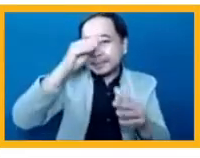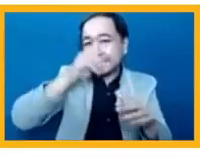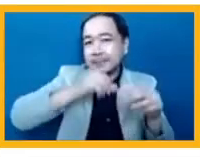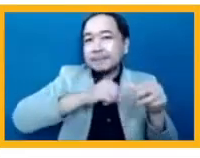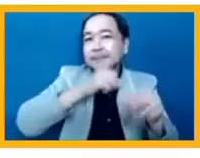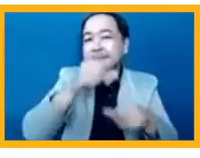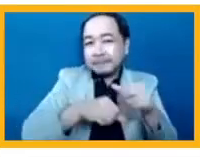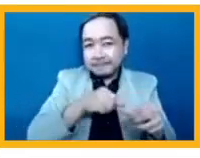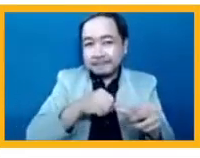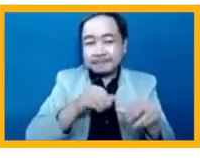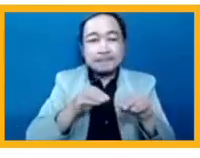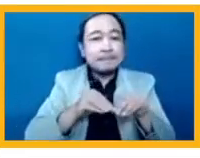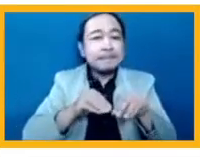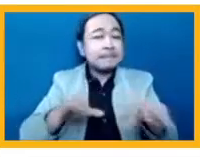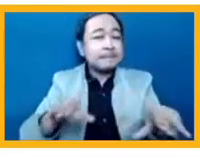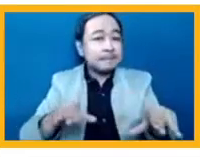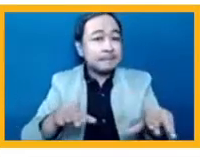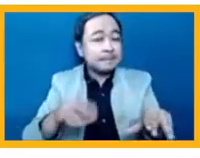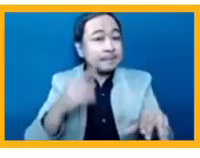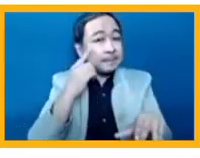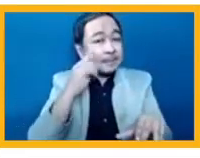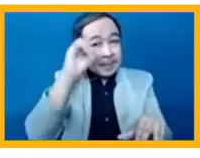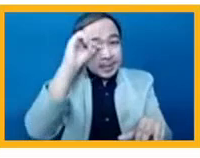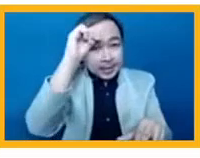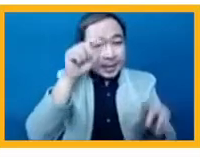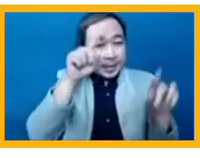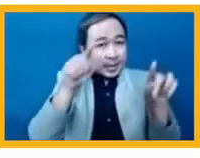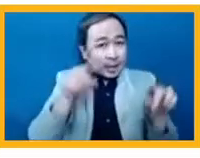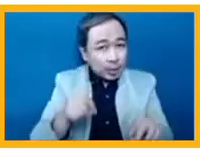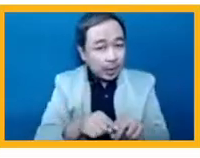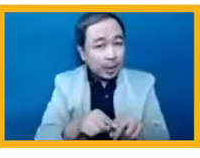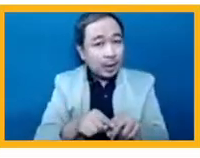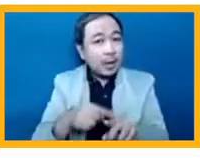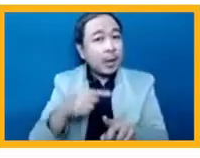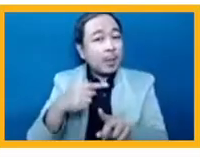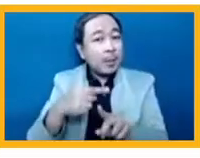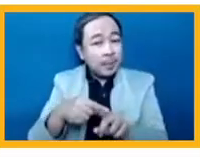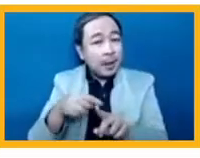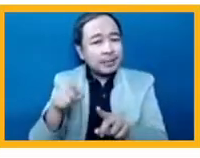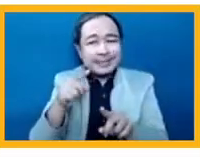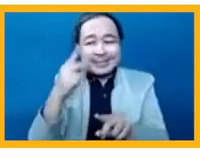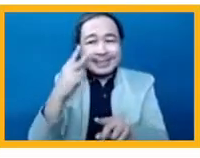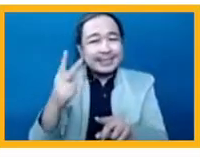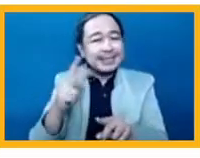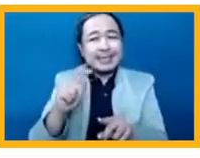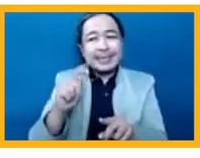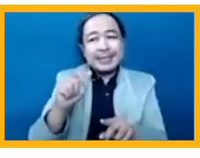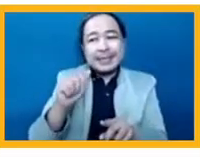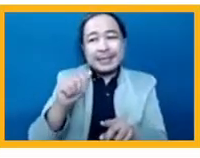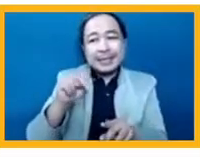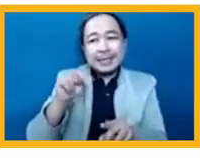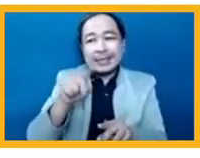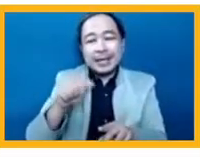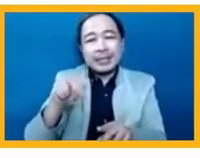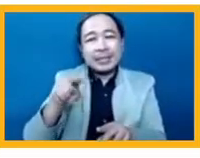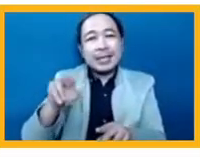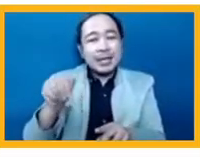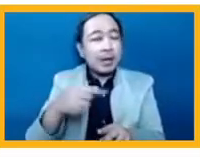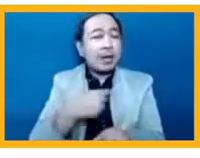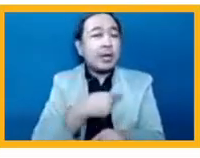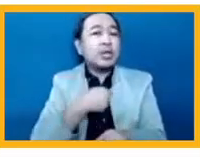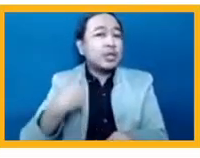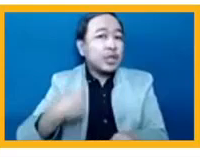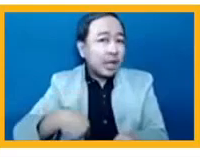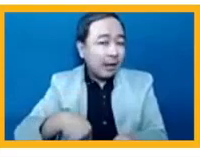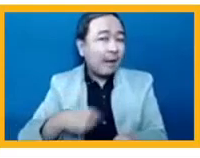contexts, from semi-urban India to remote parts of rural Tanzania, to the burgeoning cities of China to Silicon Valley, and a scale to